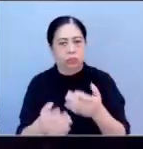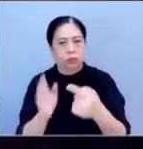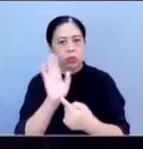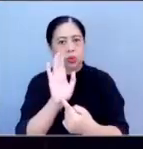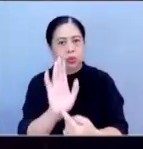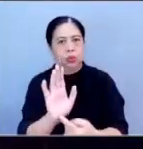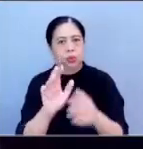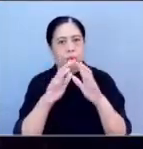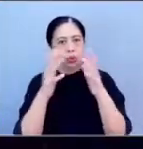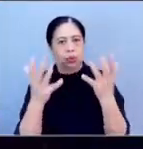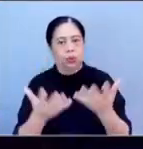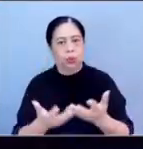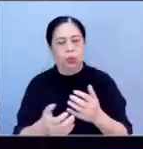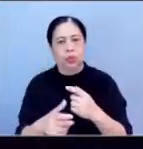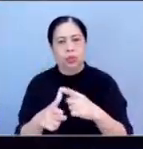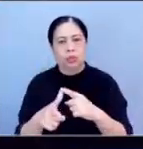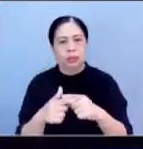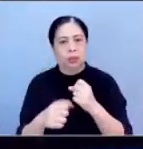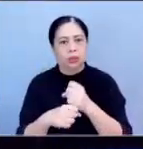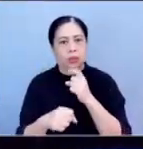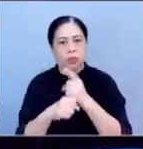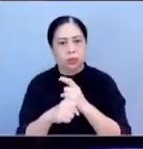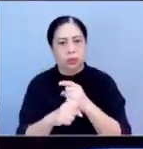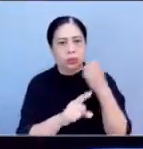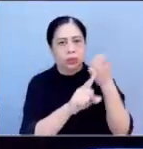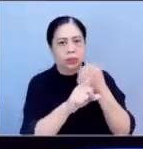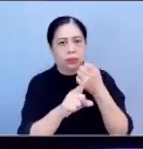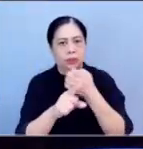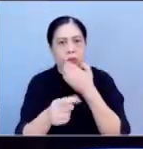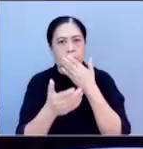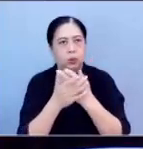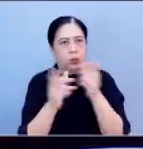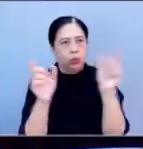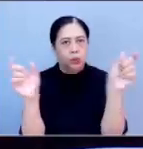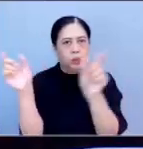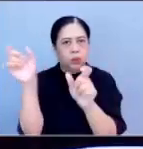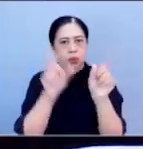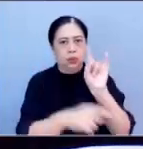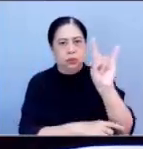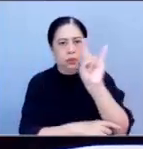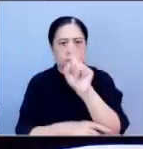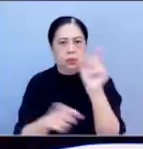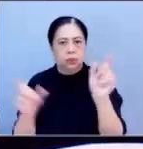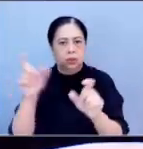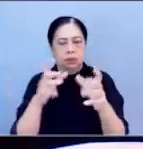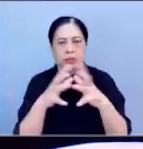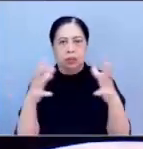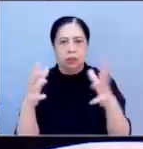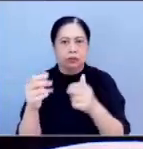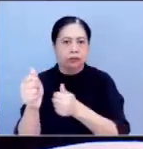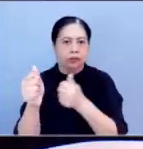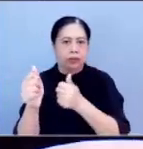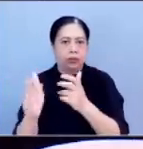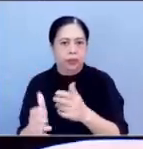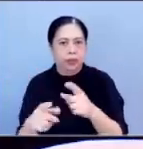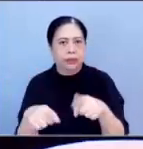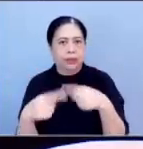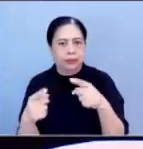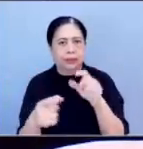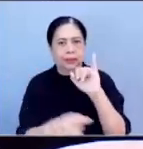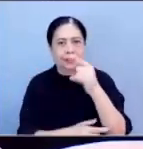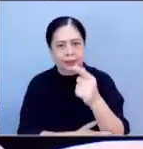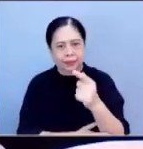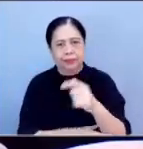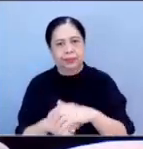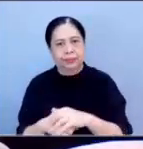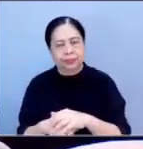you to the world, right? Right. Yeah. And they made sure I was in every good spot, every advertisement. And so I got a lot of followers since then. My Instagram's been deleted,